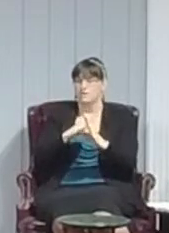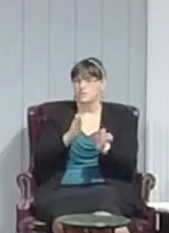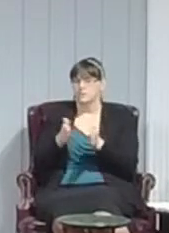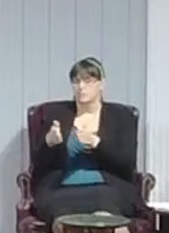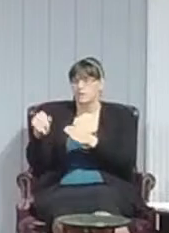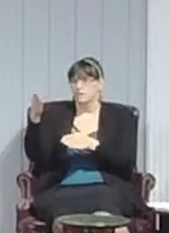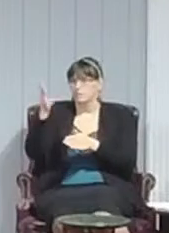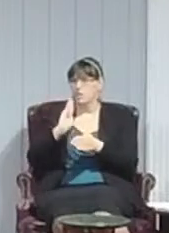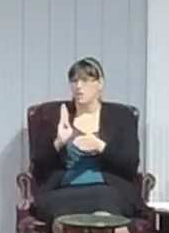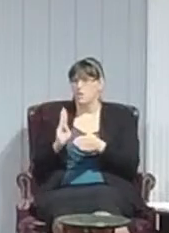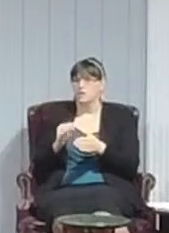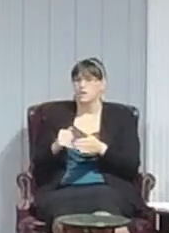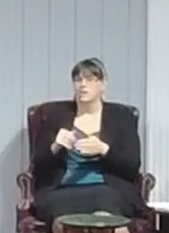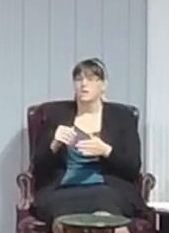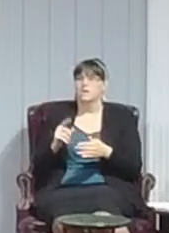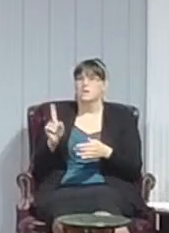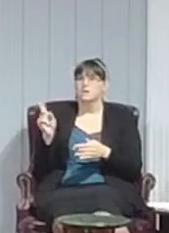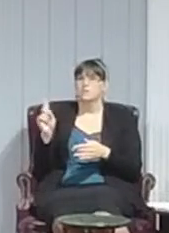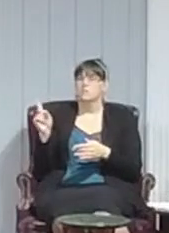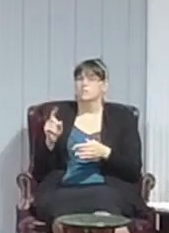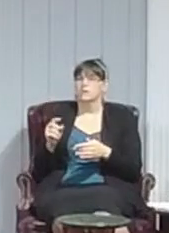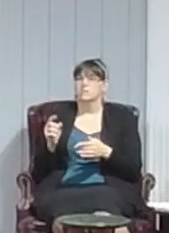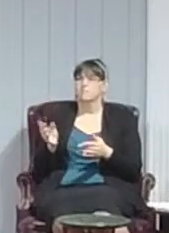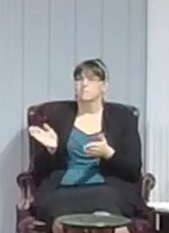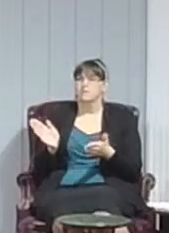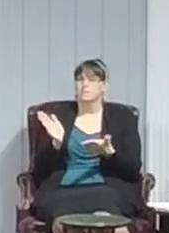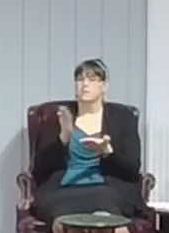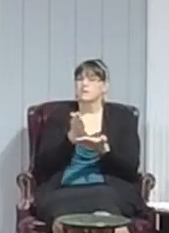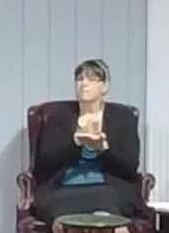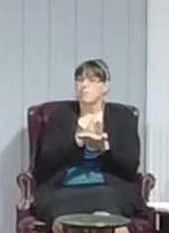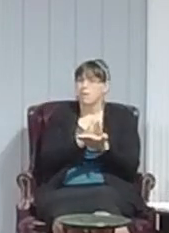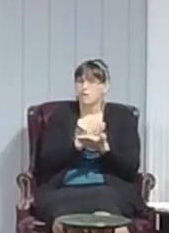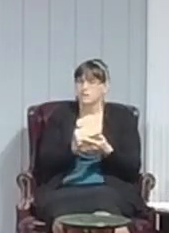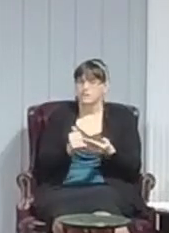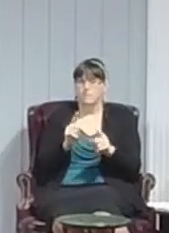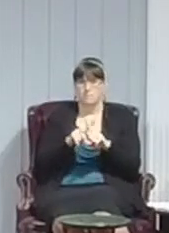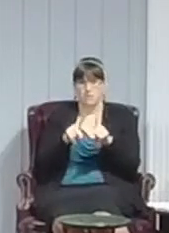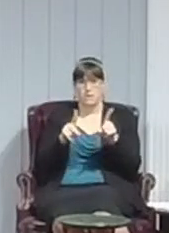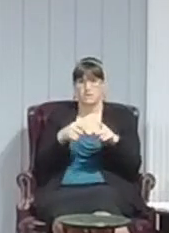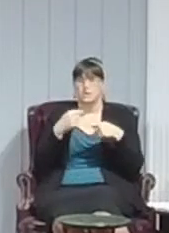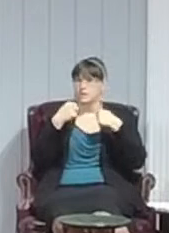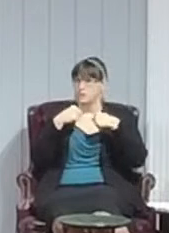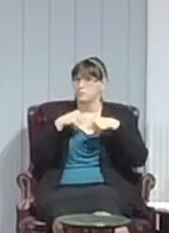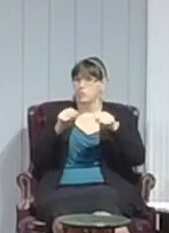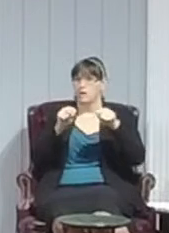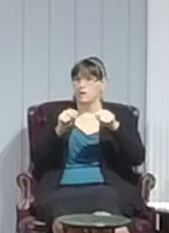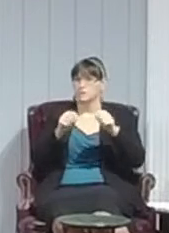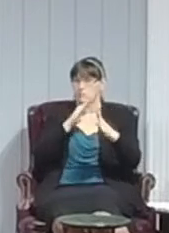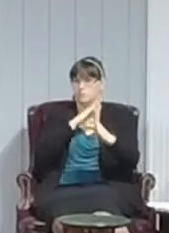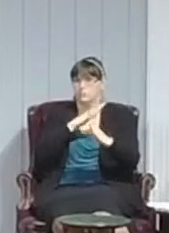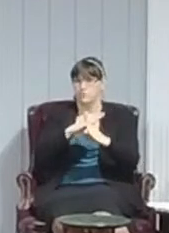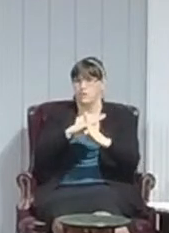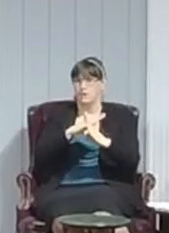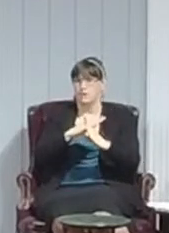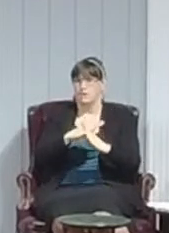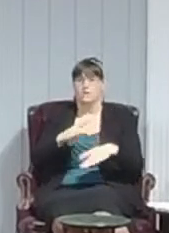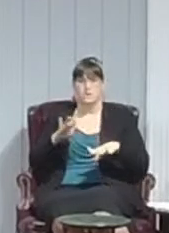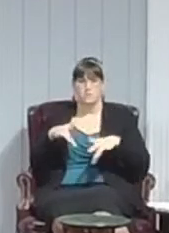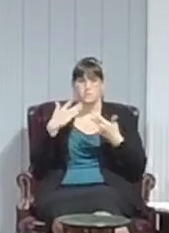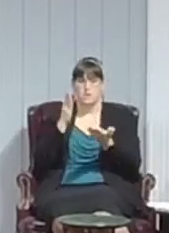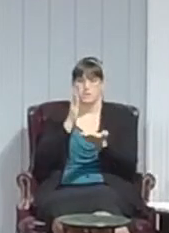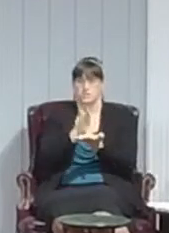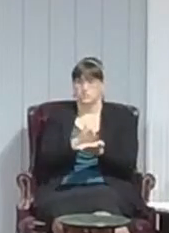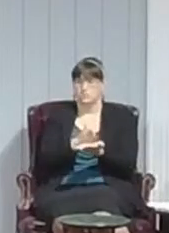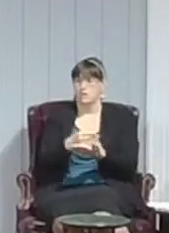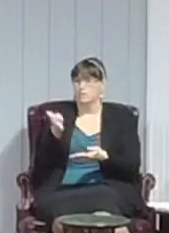only participates in the plan of God, but he does try to prevent. The devil would like to stop God's plans